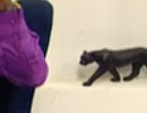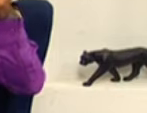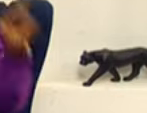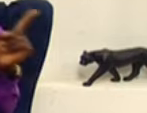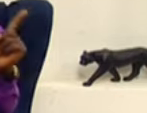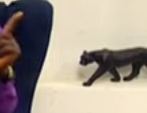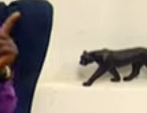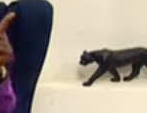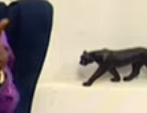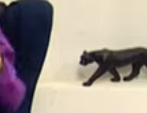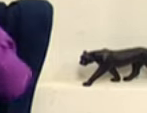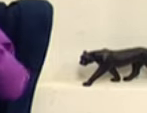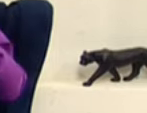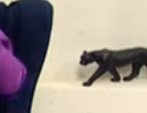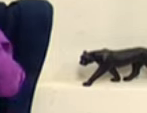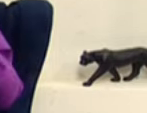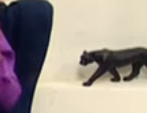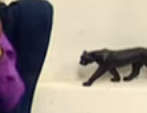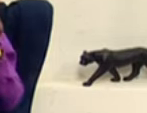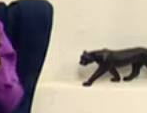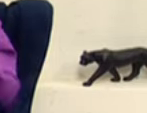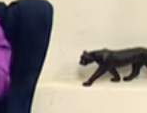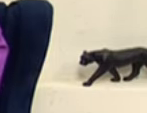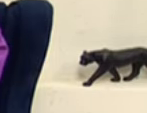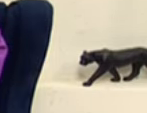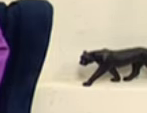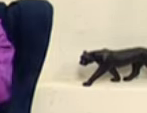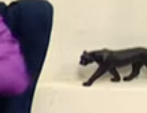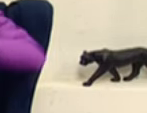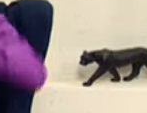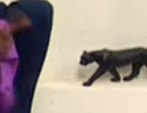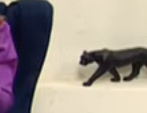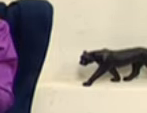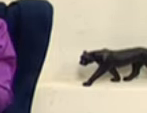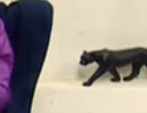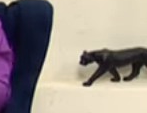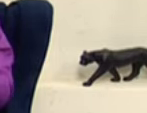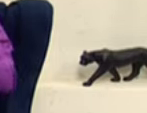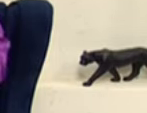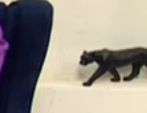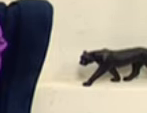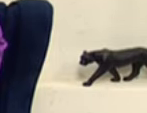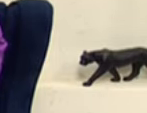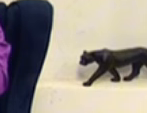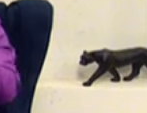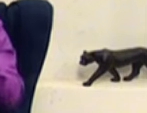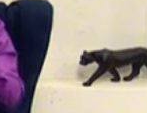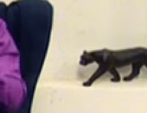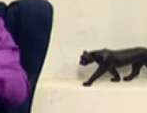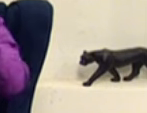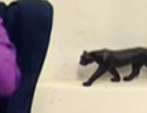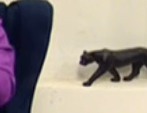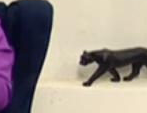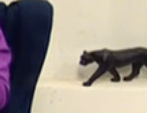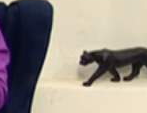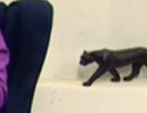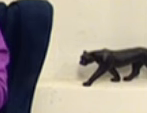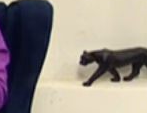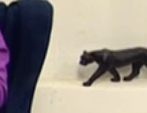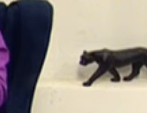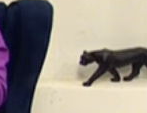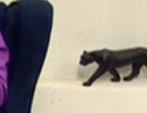a repetition of 1996 and 2000 general elections. Makanisa, but me more details,